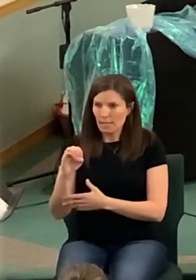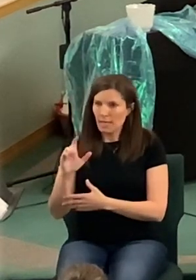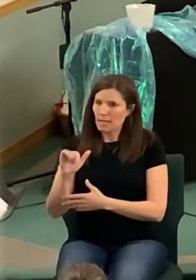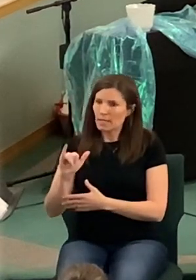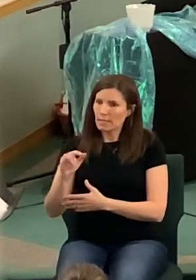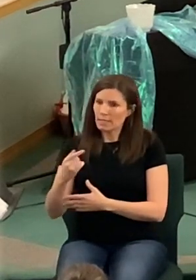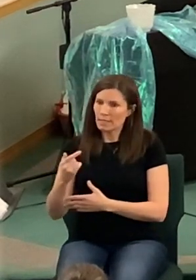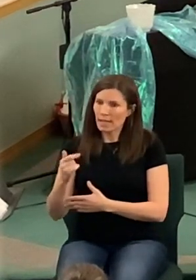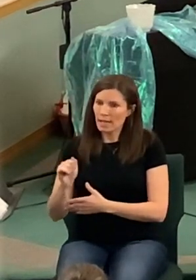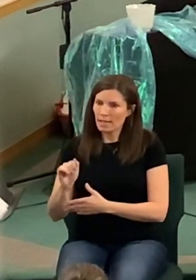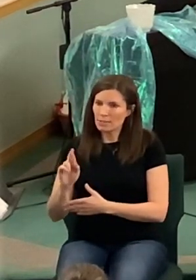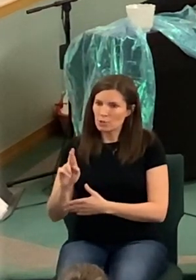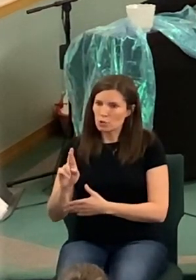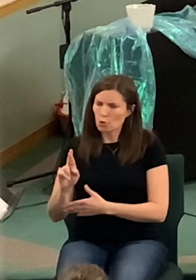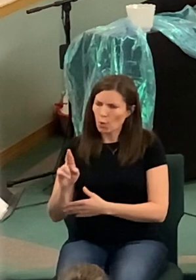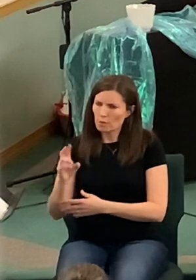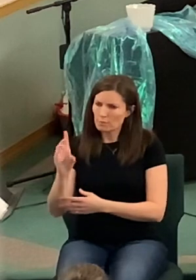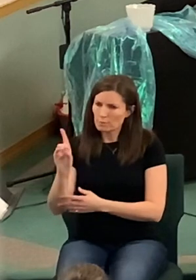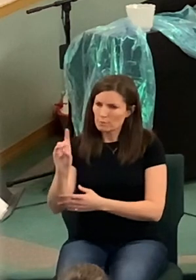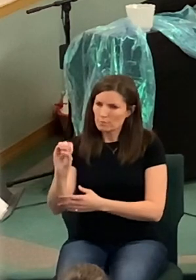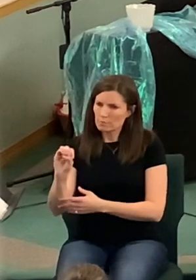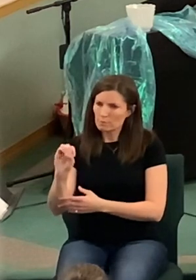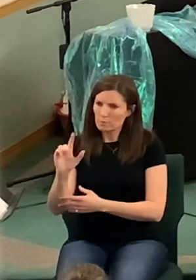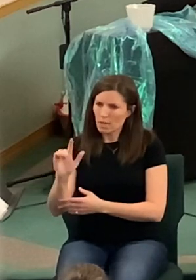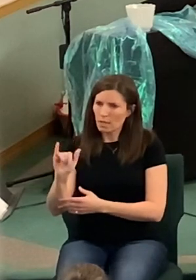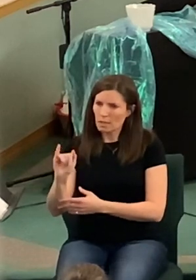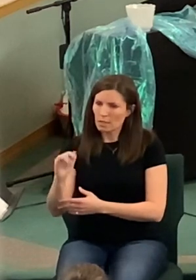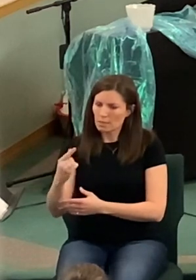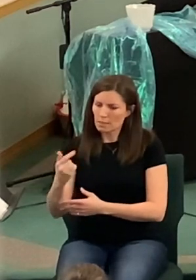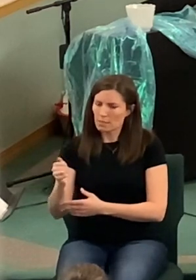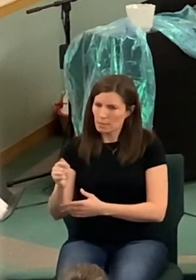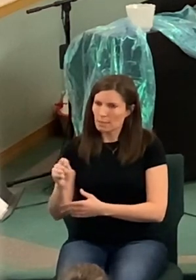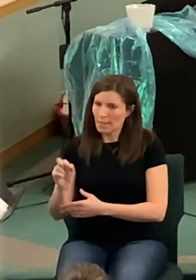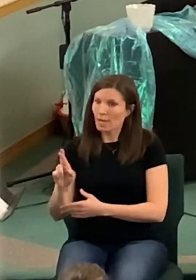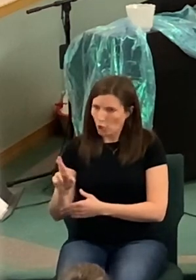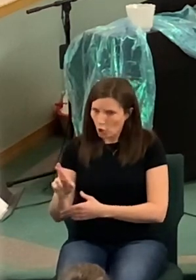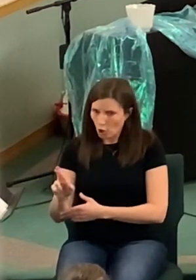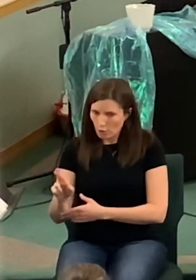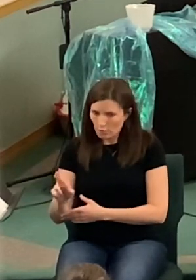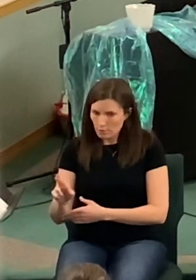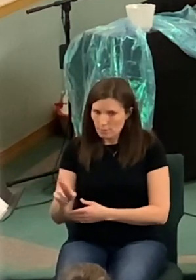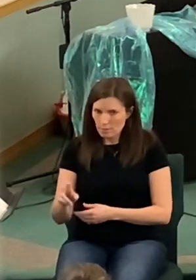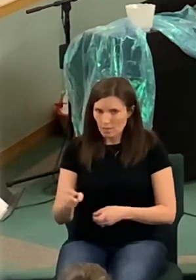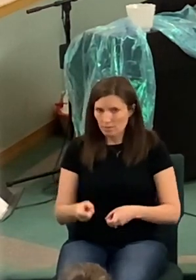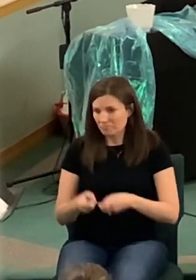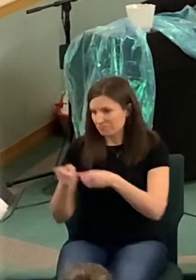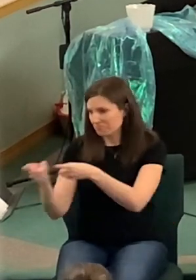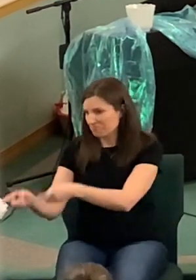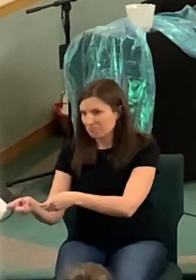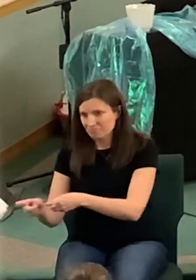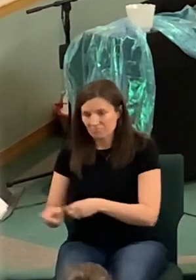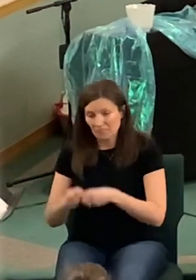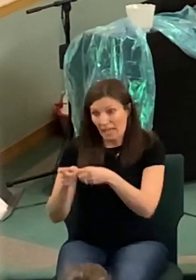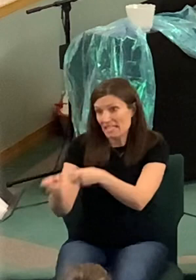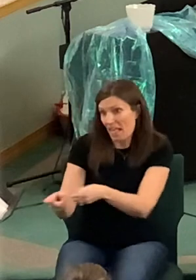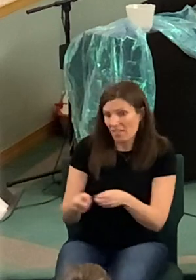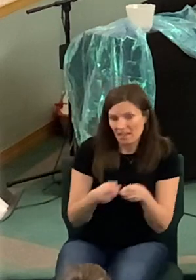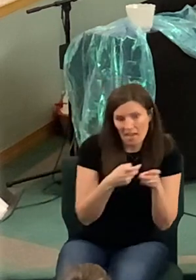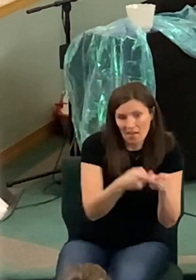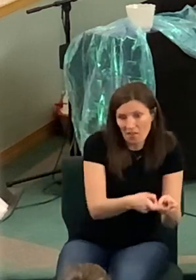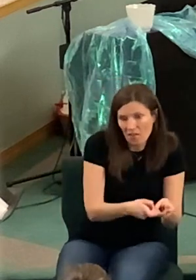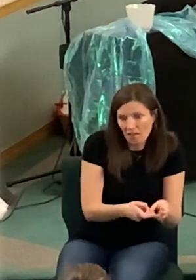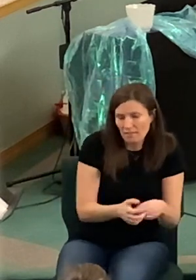say, primarily because he or she puts so much effort into avoiding work. Without even being